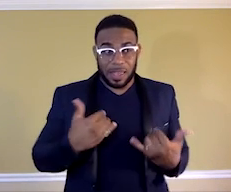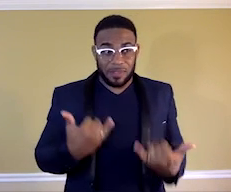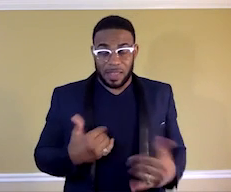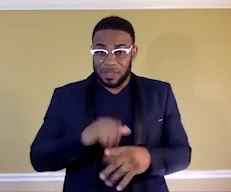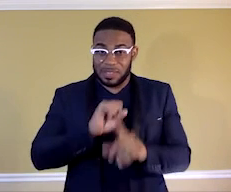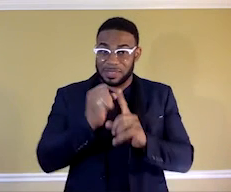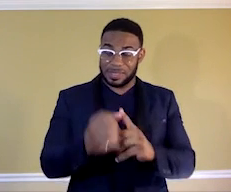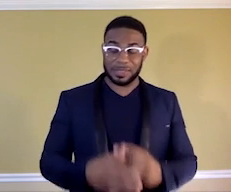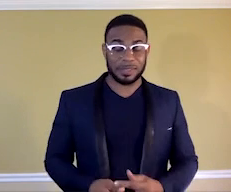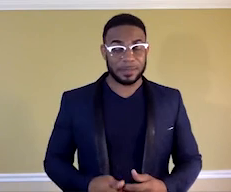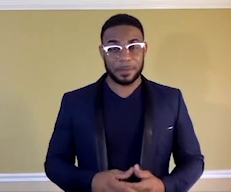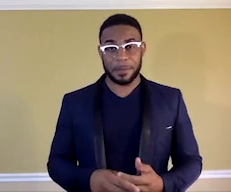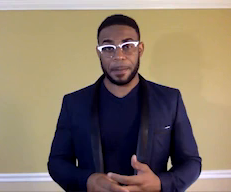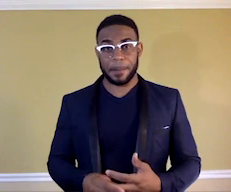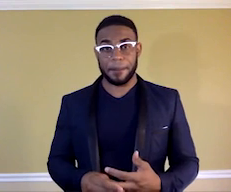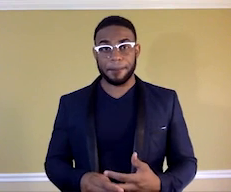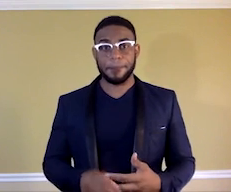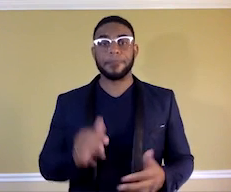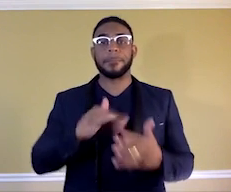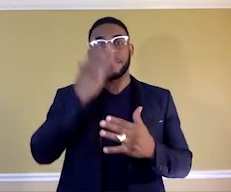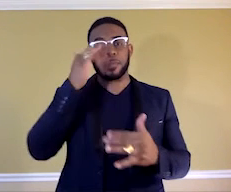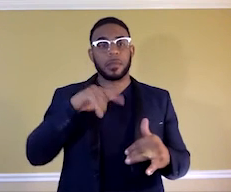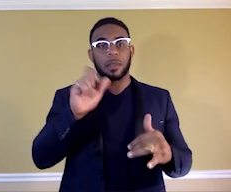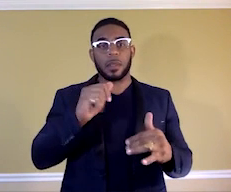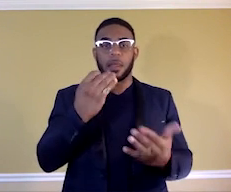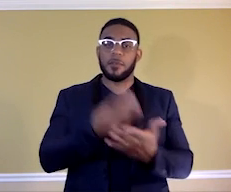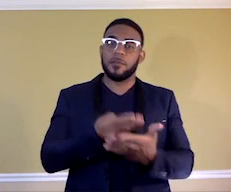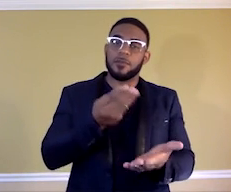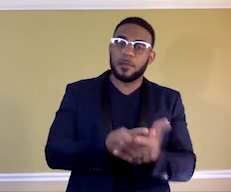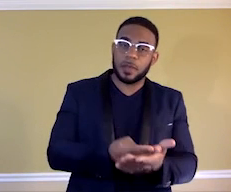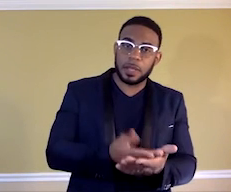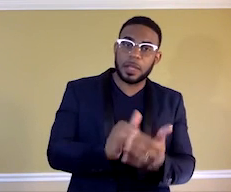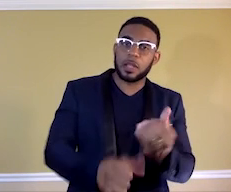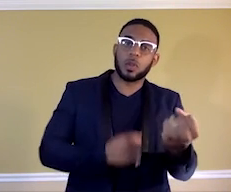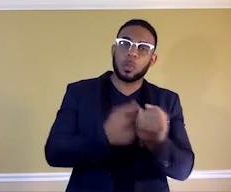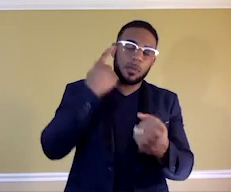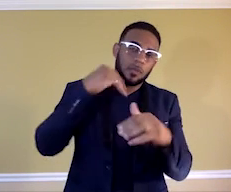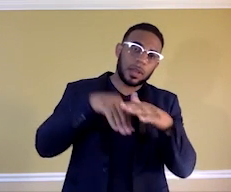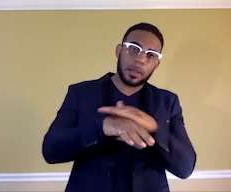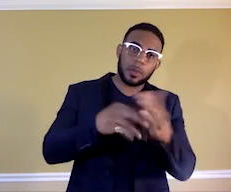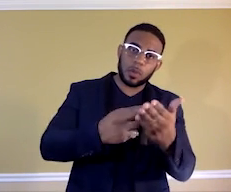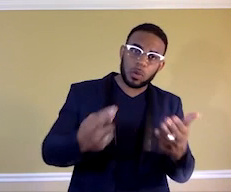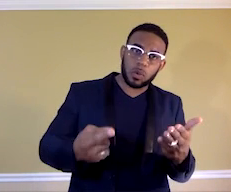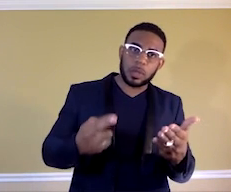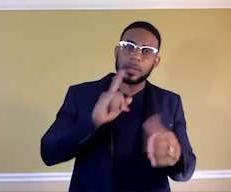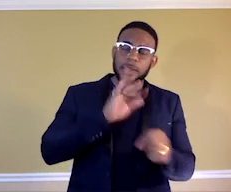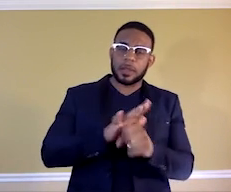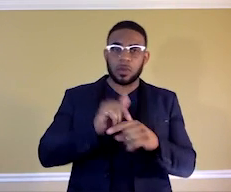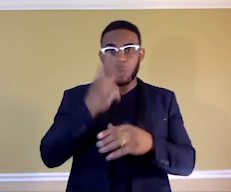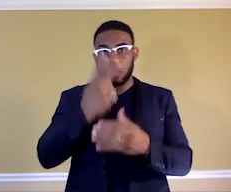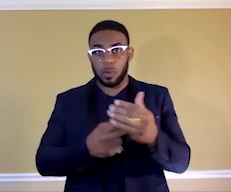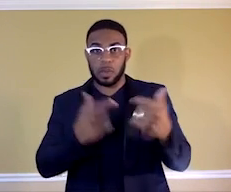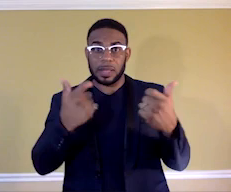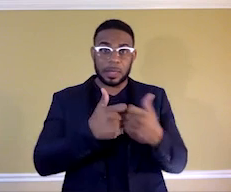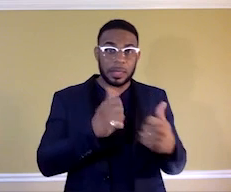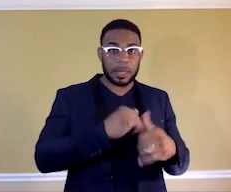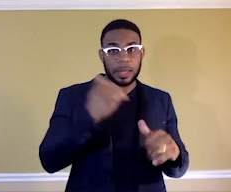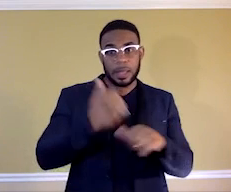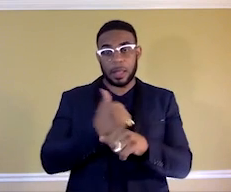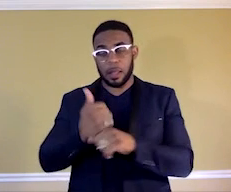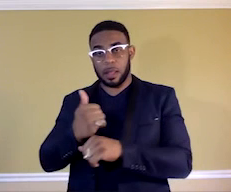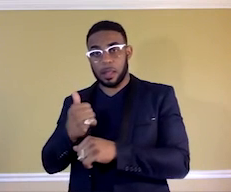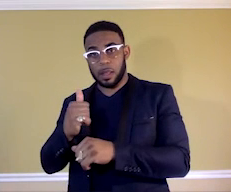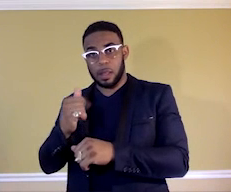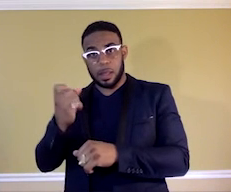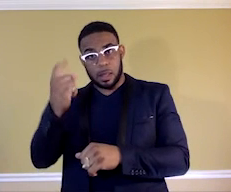in society. This is why we need funding and support for accessible resources dedicated to both digital and algorithmic